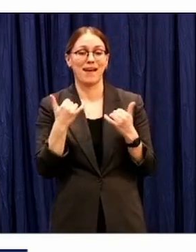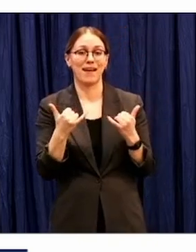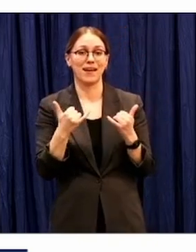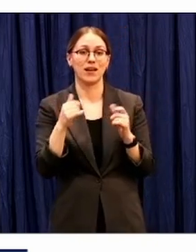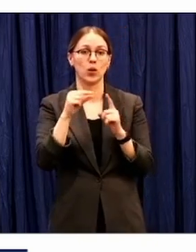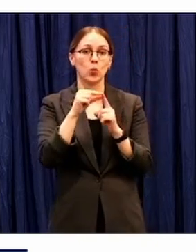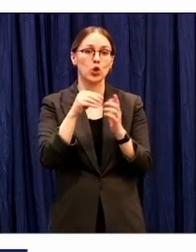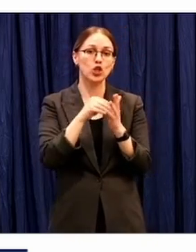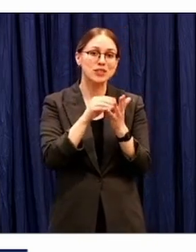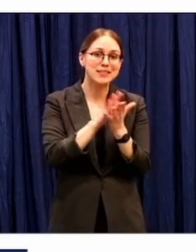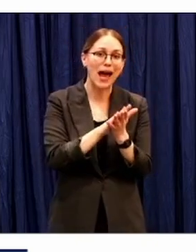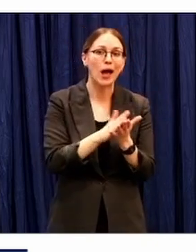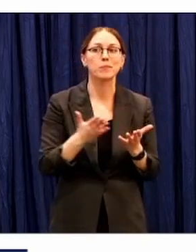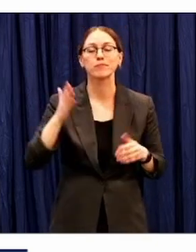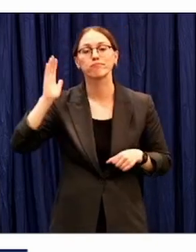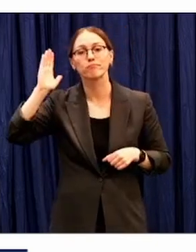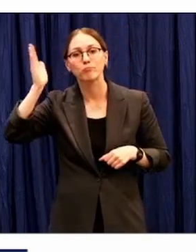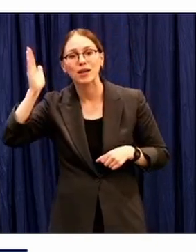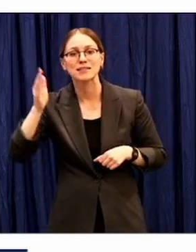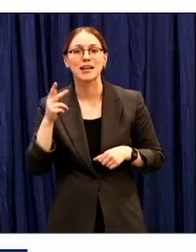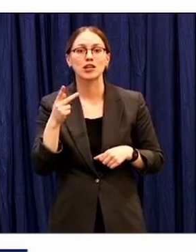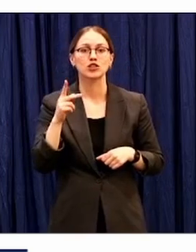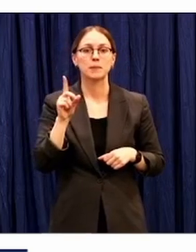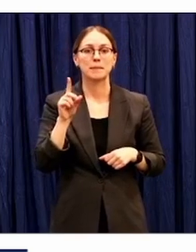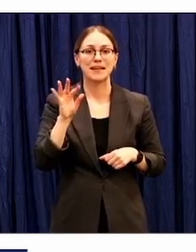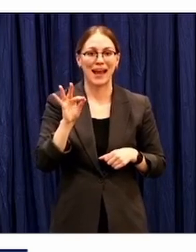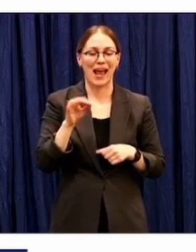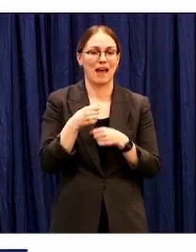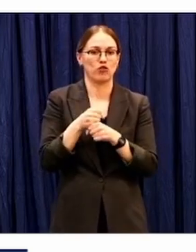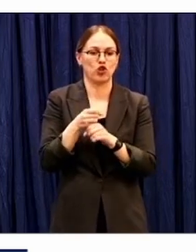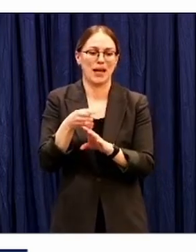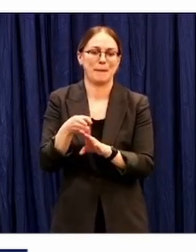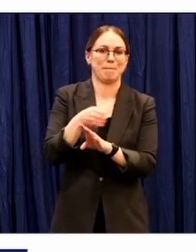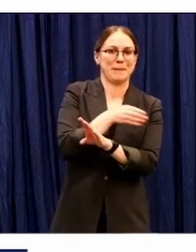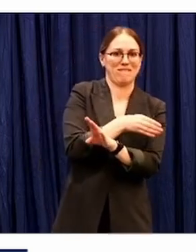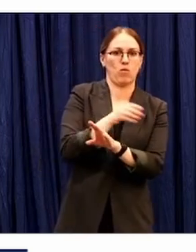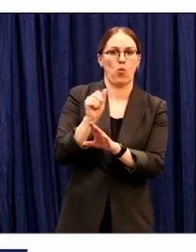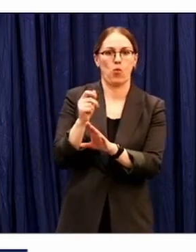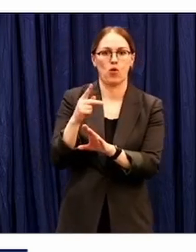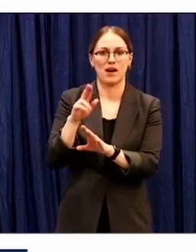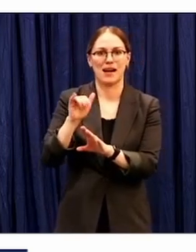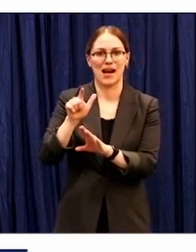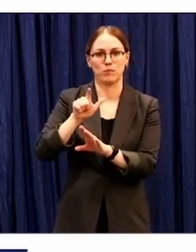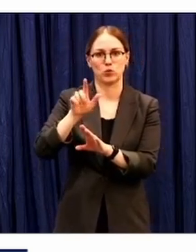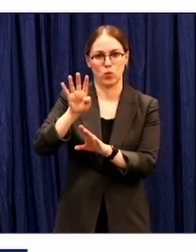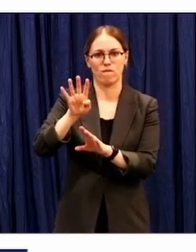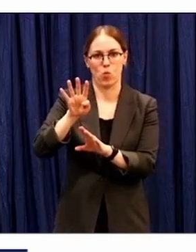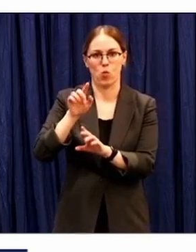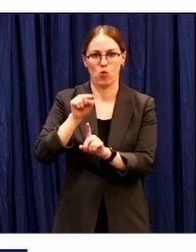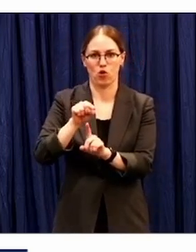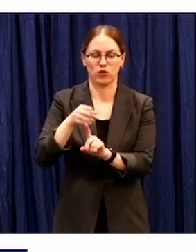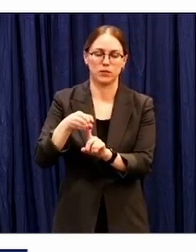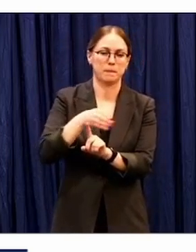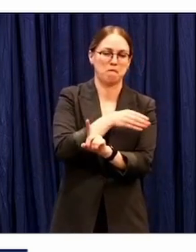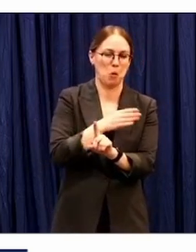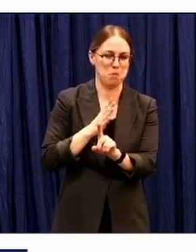processing, presentation, PDF, or spreadsheet files that were created before the date that the entity must comply. Archived web